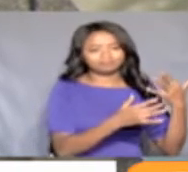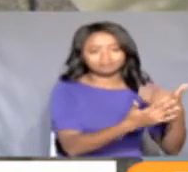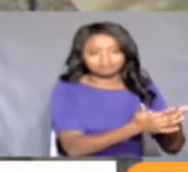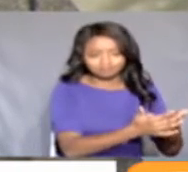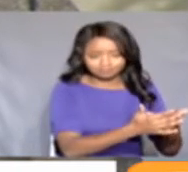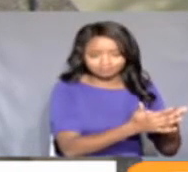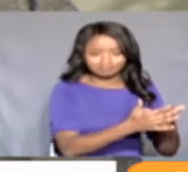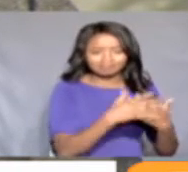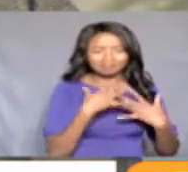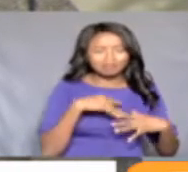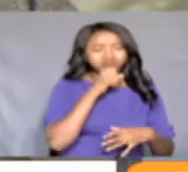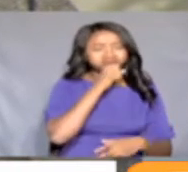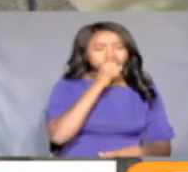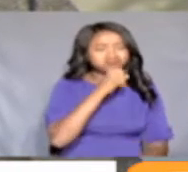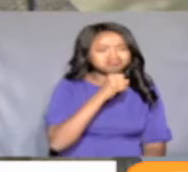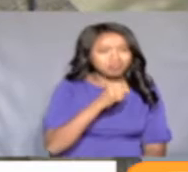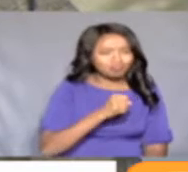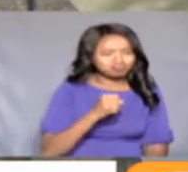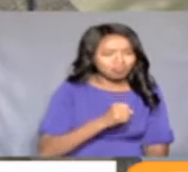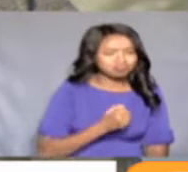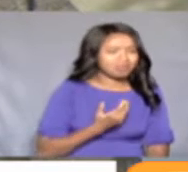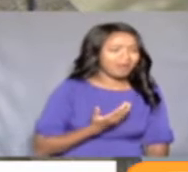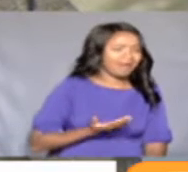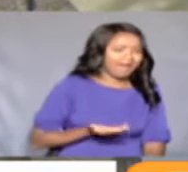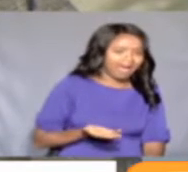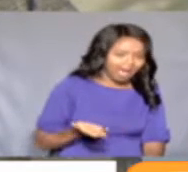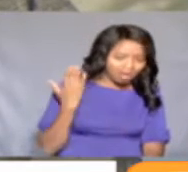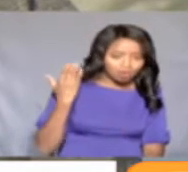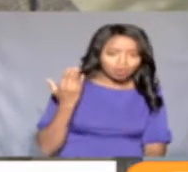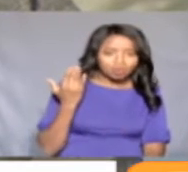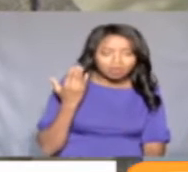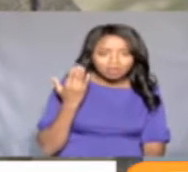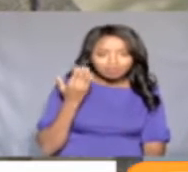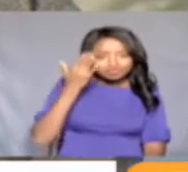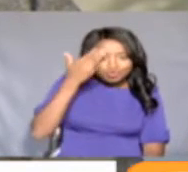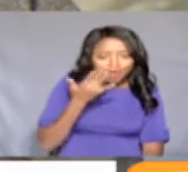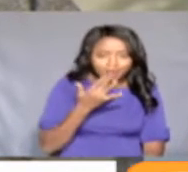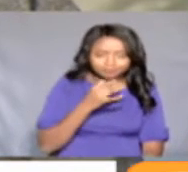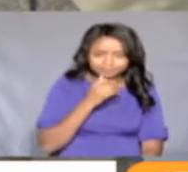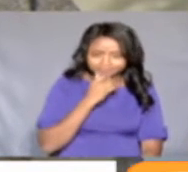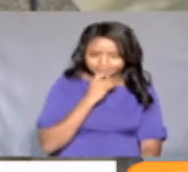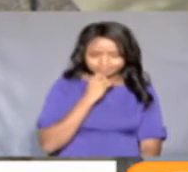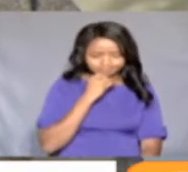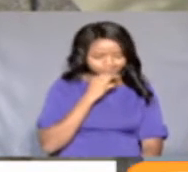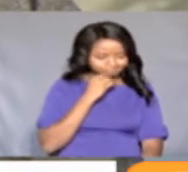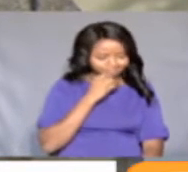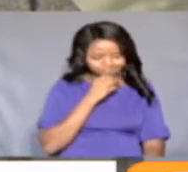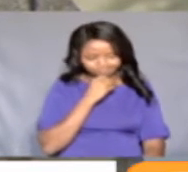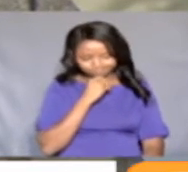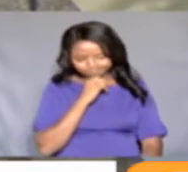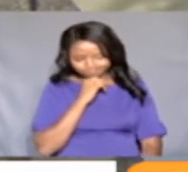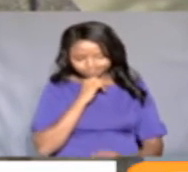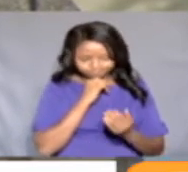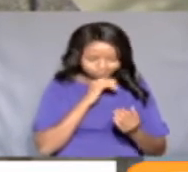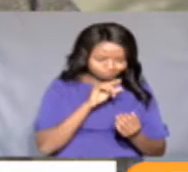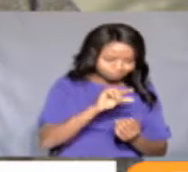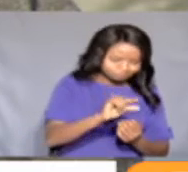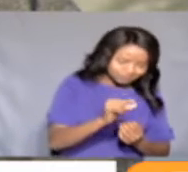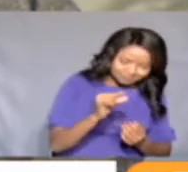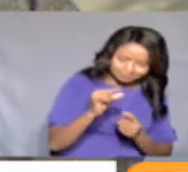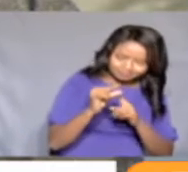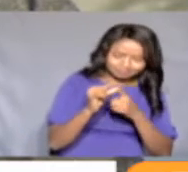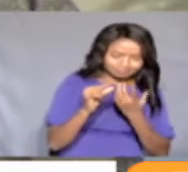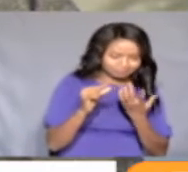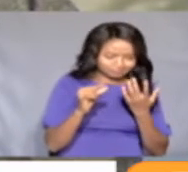great, great grandfathers used intuition. They knew what to do,